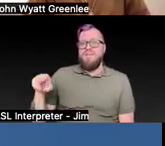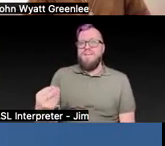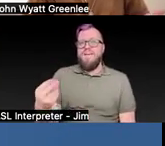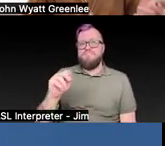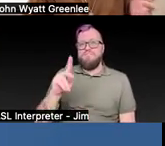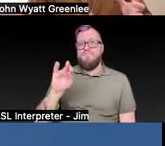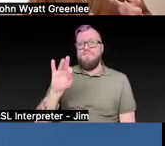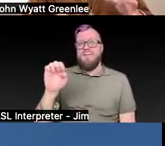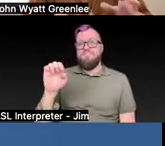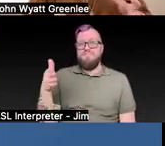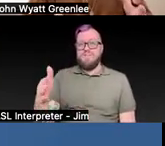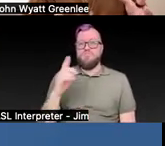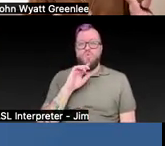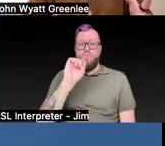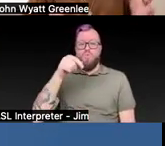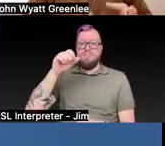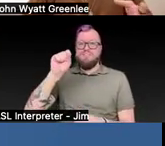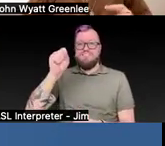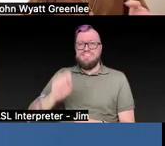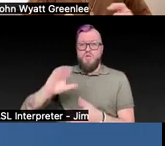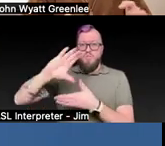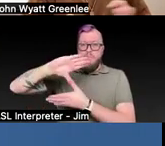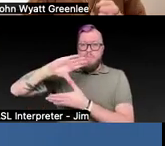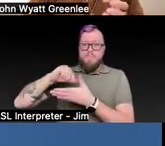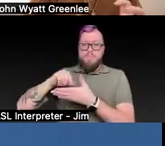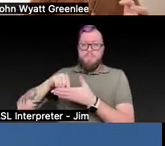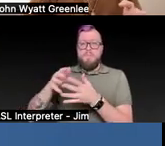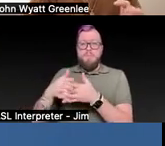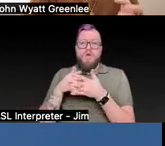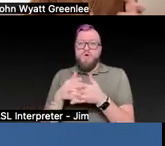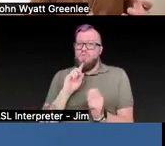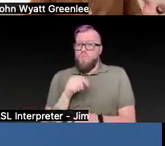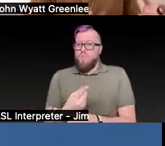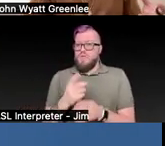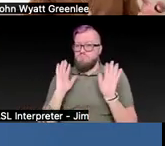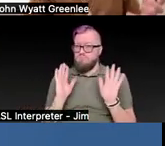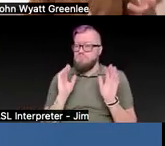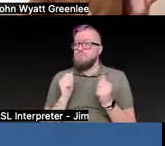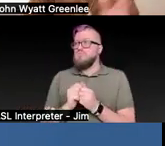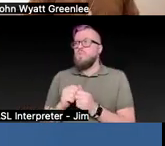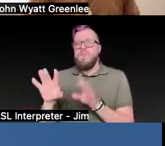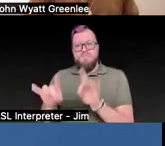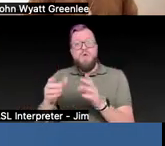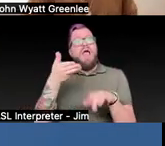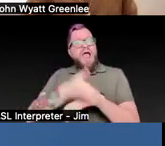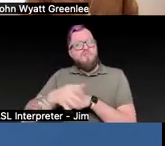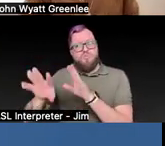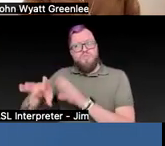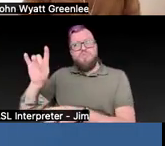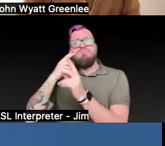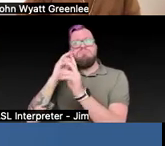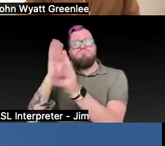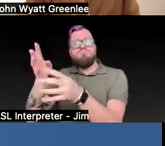South America. So Europeans don't find electric eels until after they have discovered electricity, actually. Um,